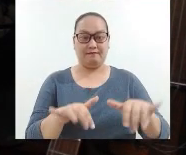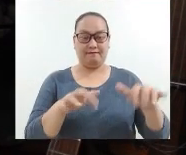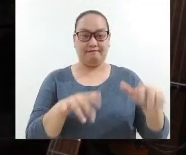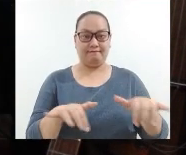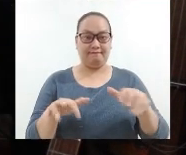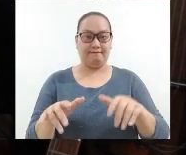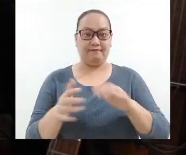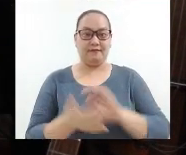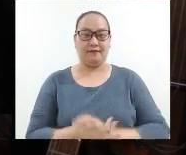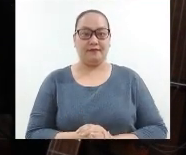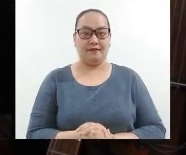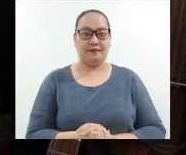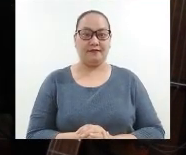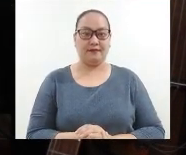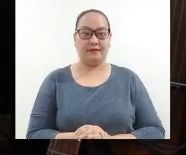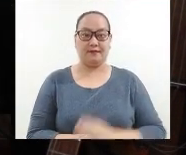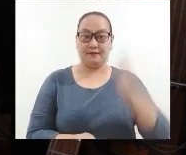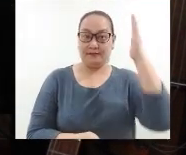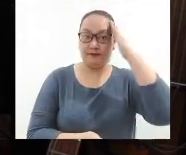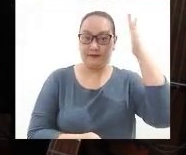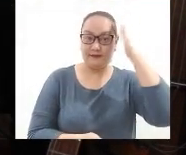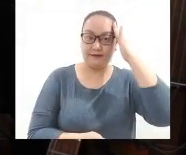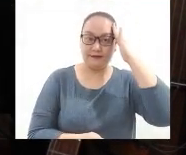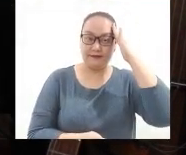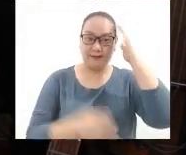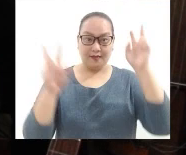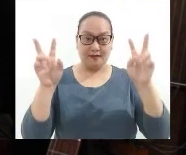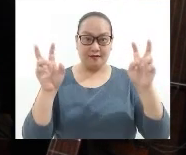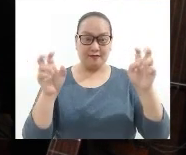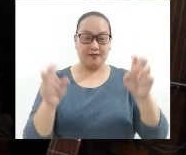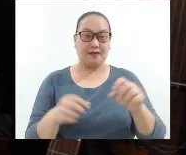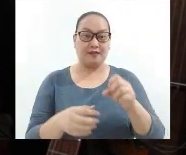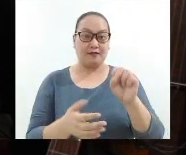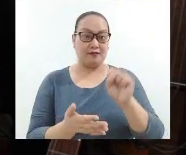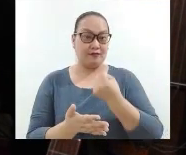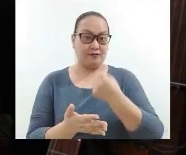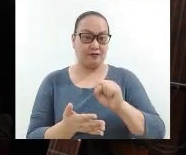1, 2, 3, 4. Are you familiar with this theme song?